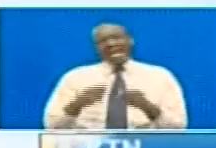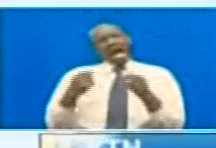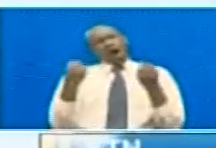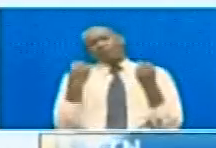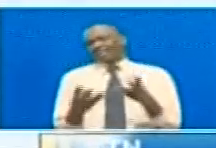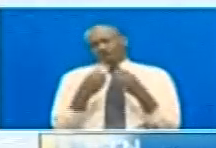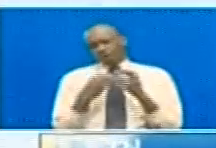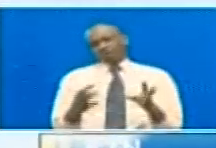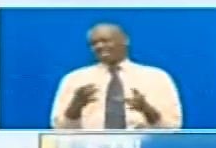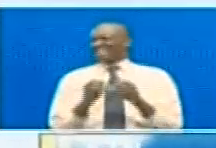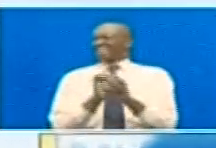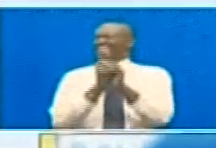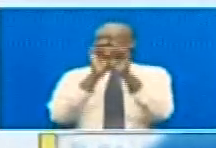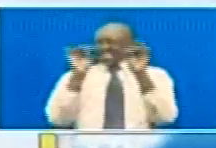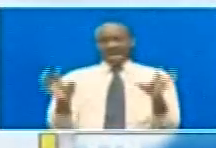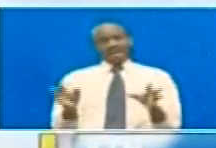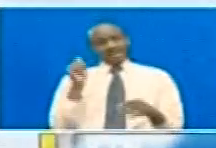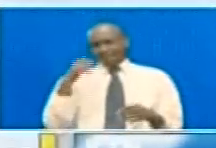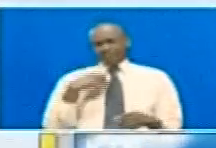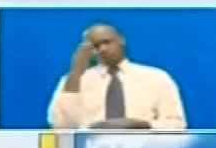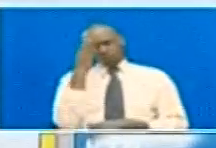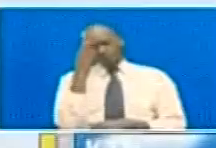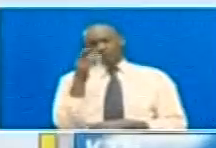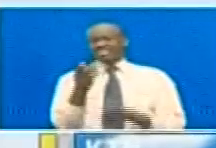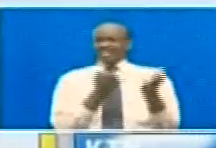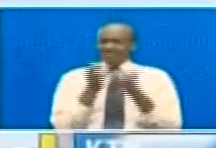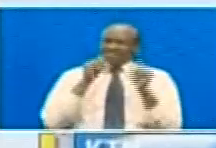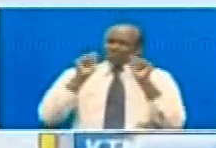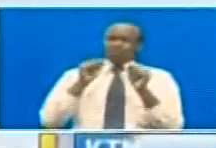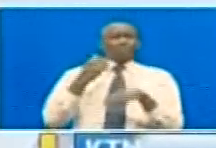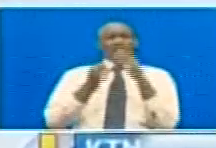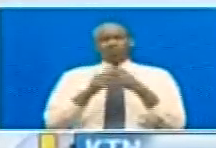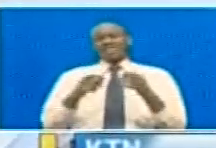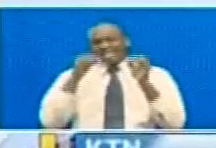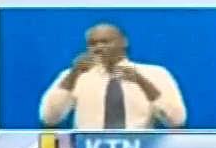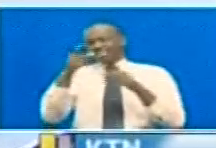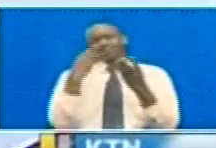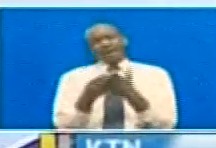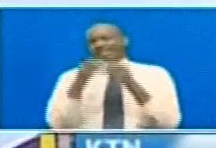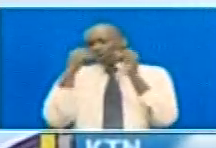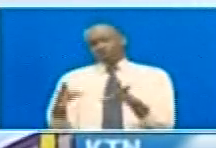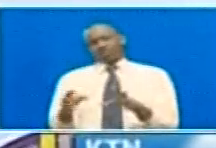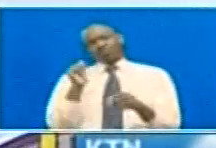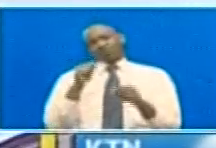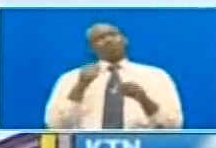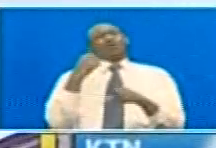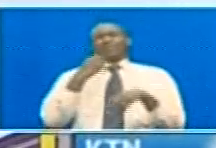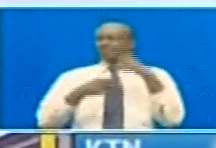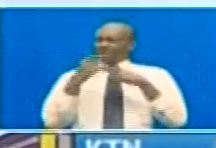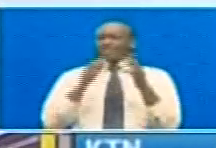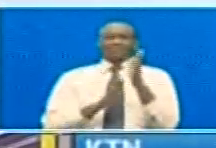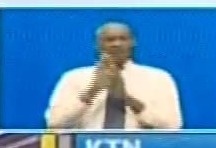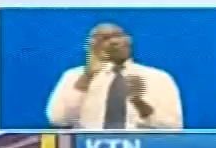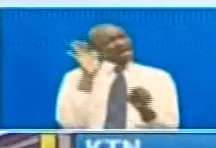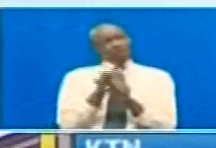They certainly make sense. It makes sense to Kenyans what services Kenyans could have that are not available as we speak. We shall continue to cover that for